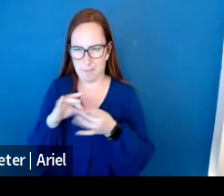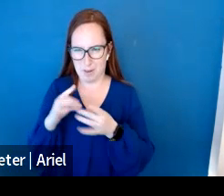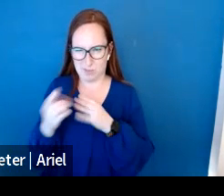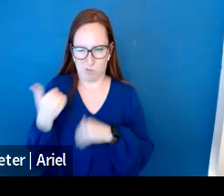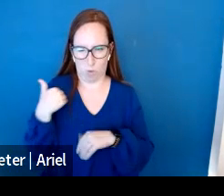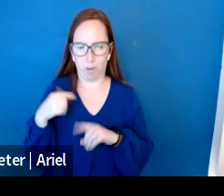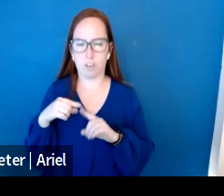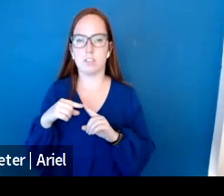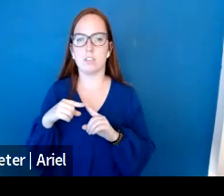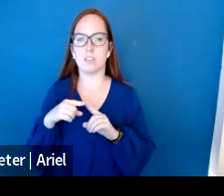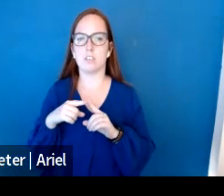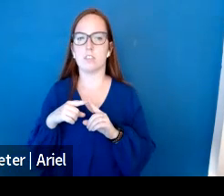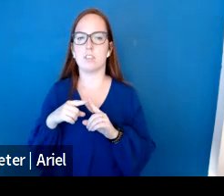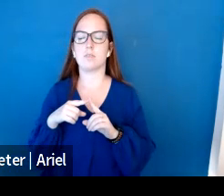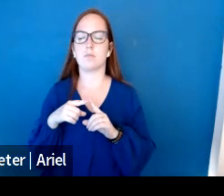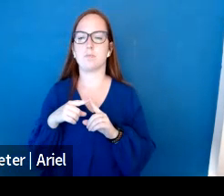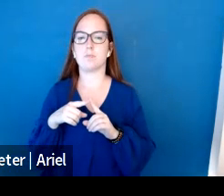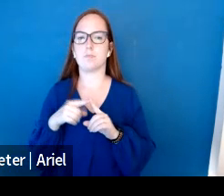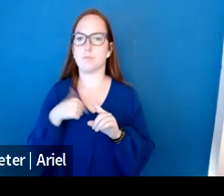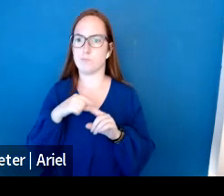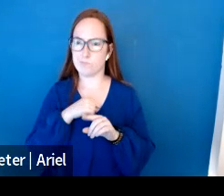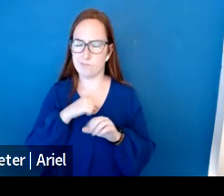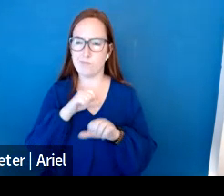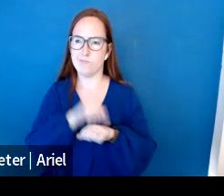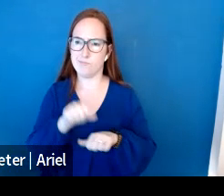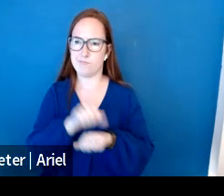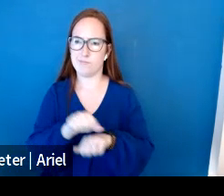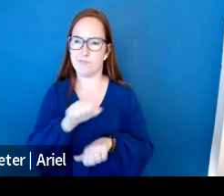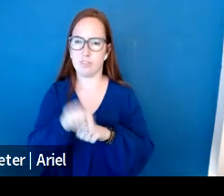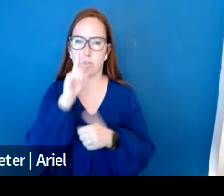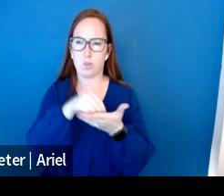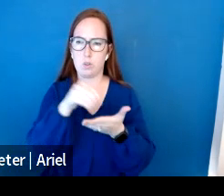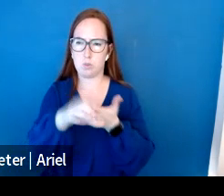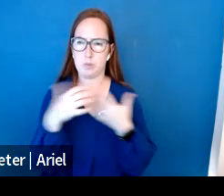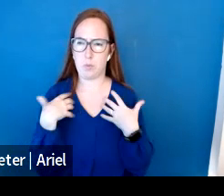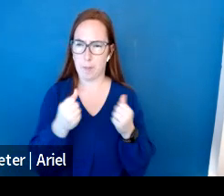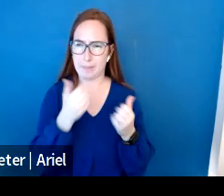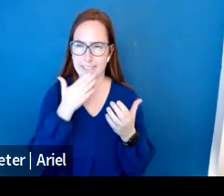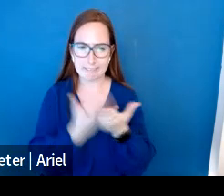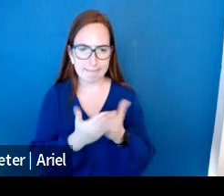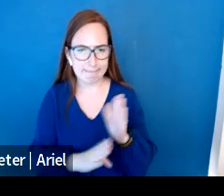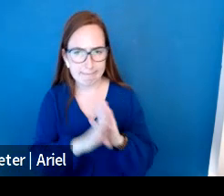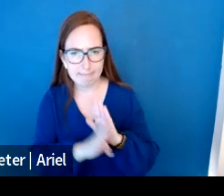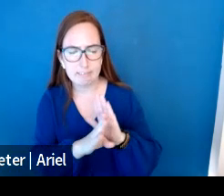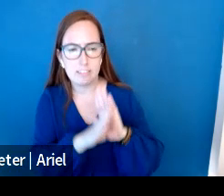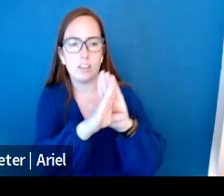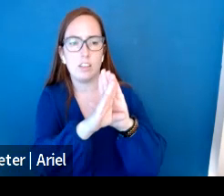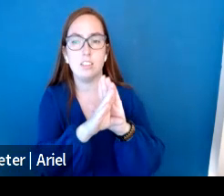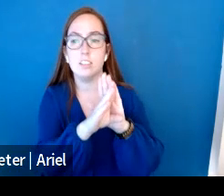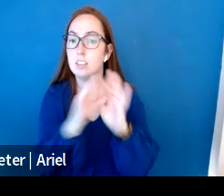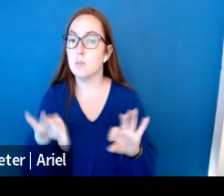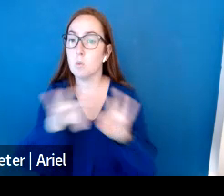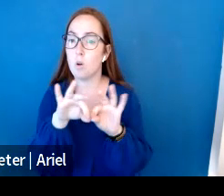are working to develop the well-being of our students, we often want to focus on promoting